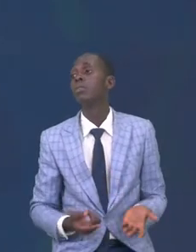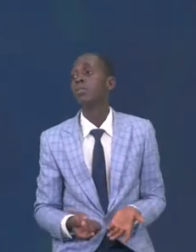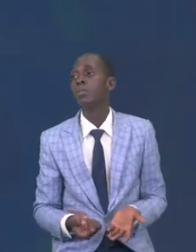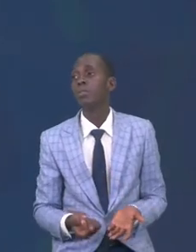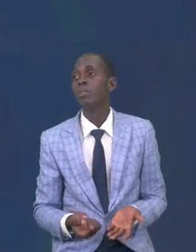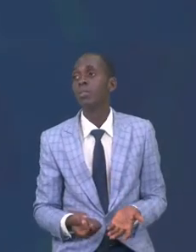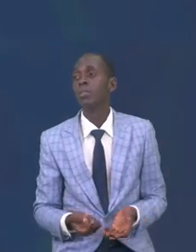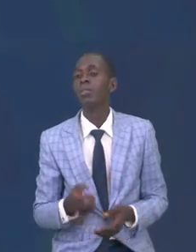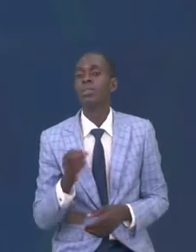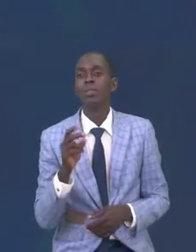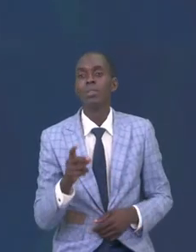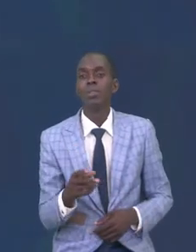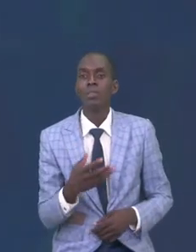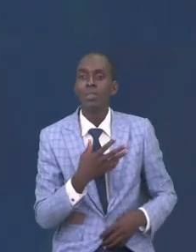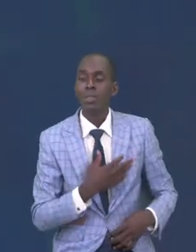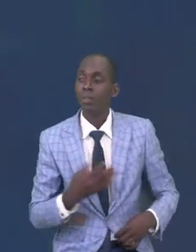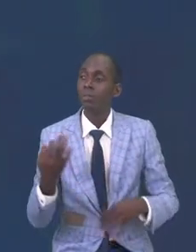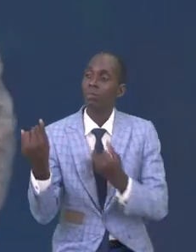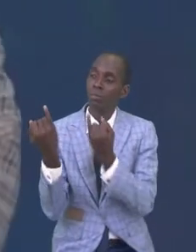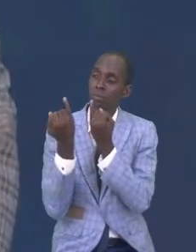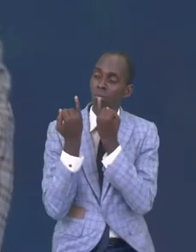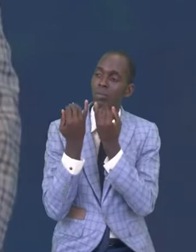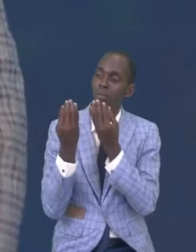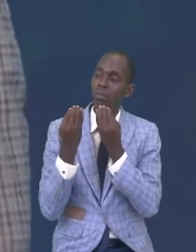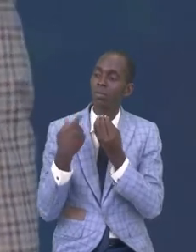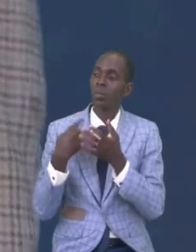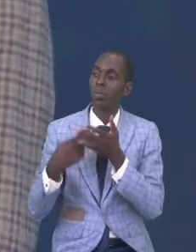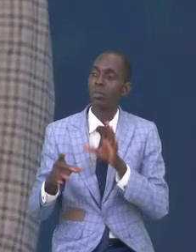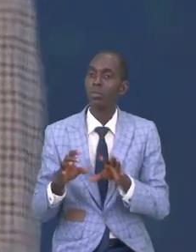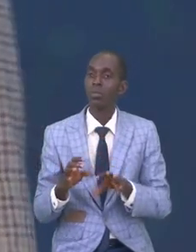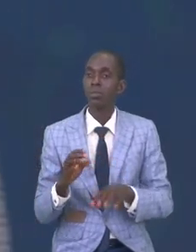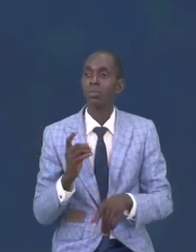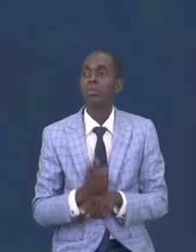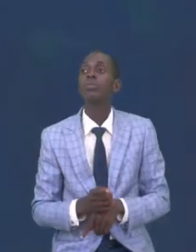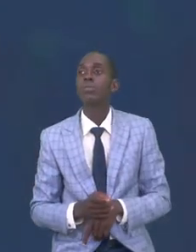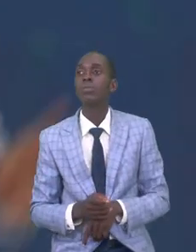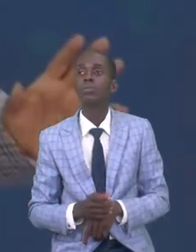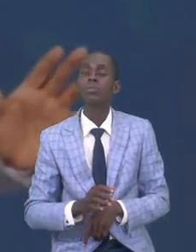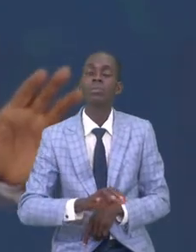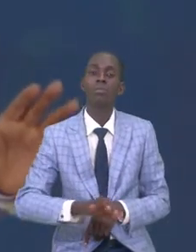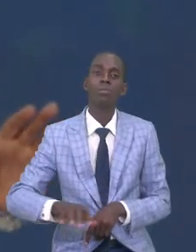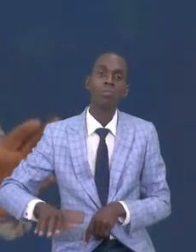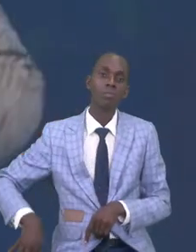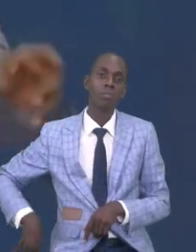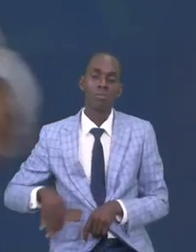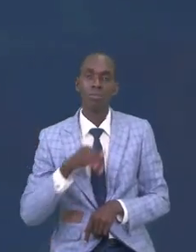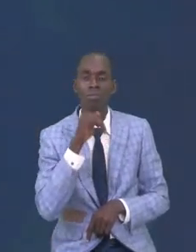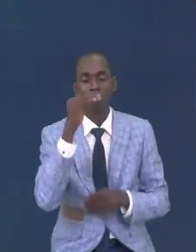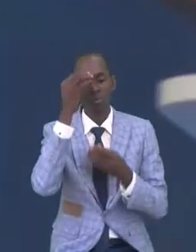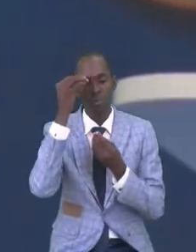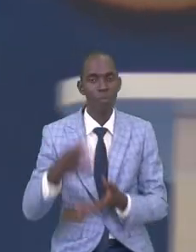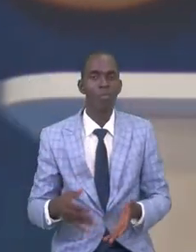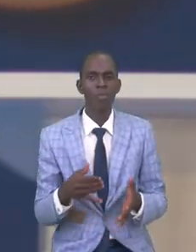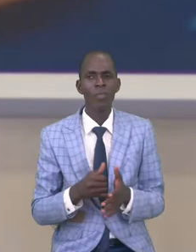And then when they tell you what to do, you just flap down there, nothing. And when